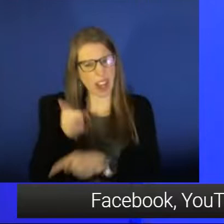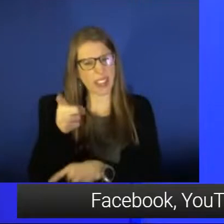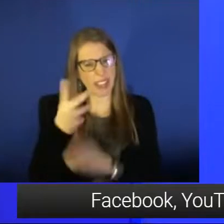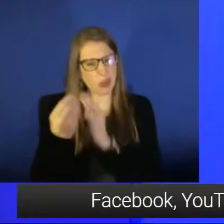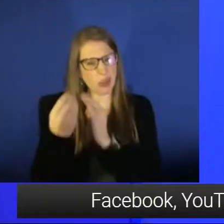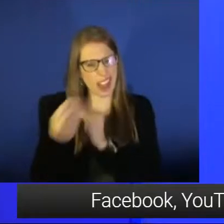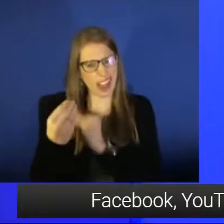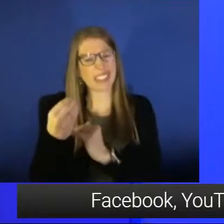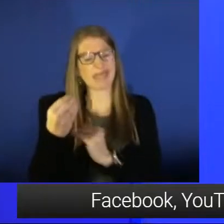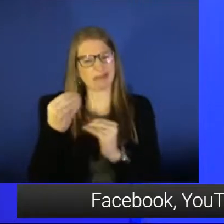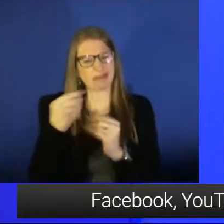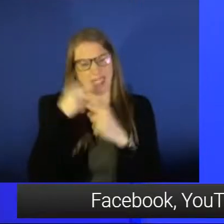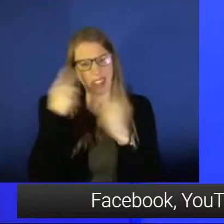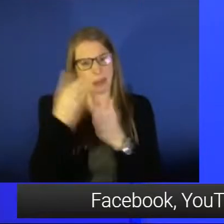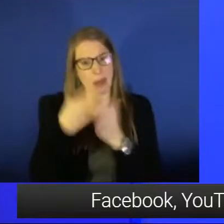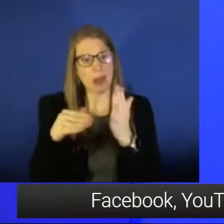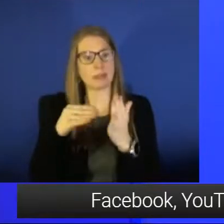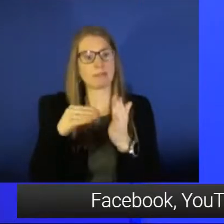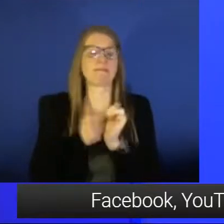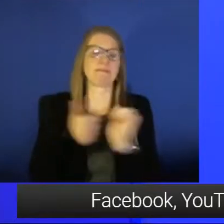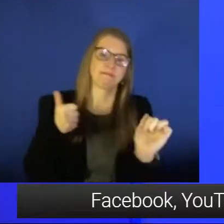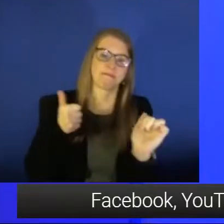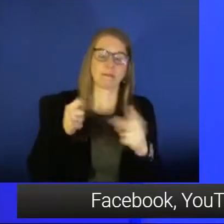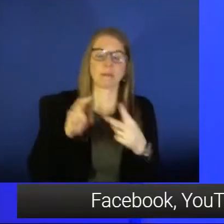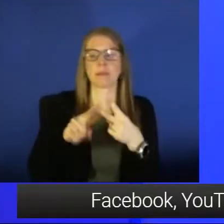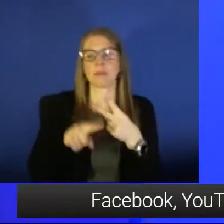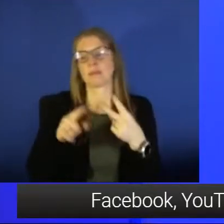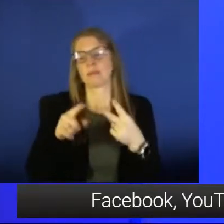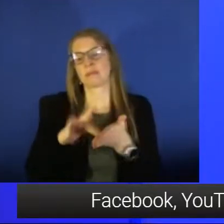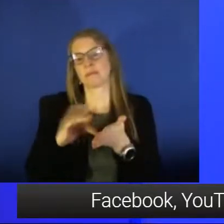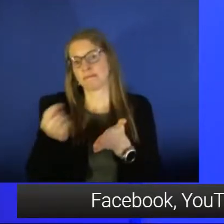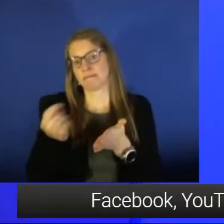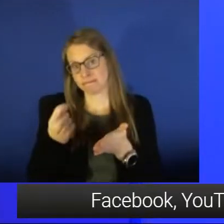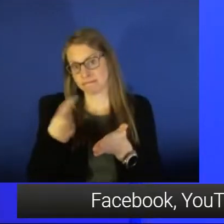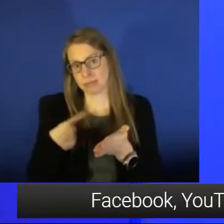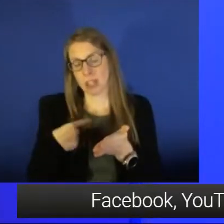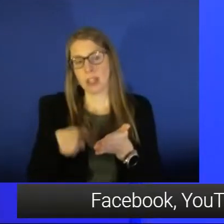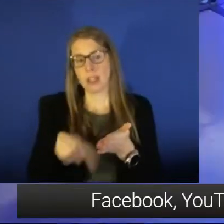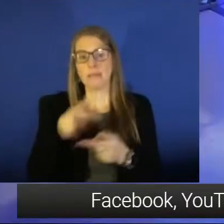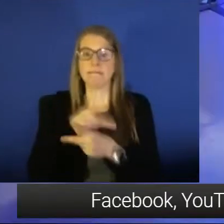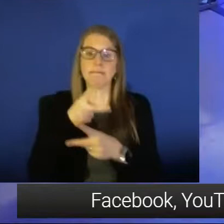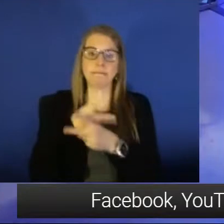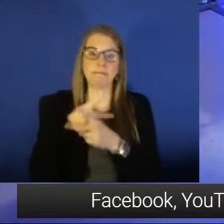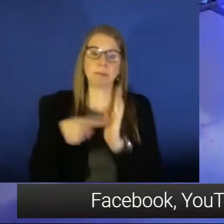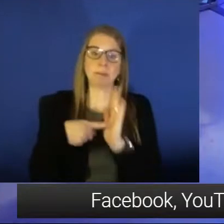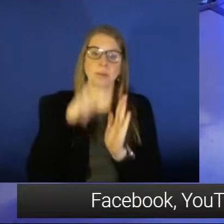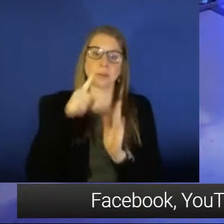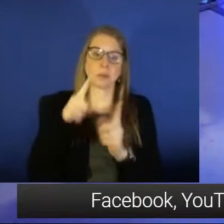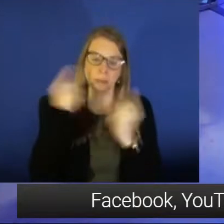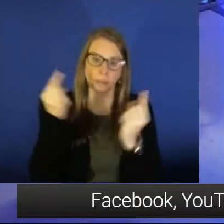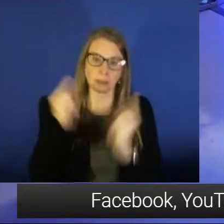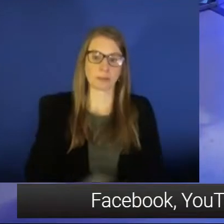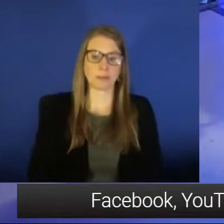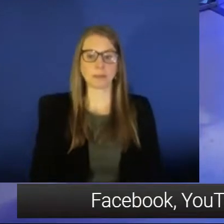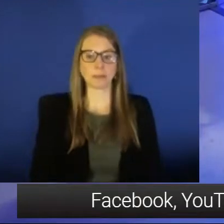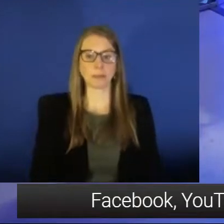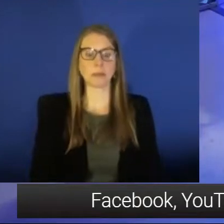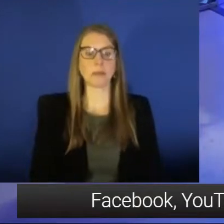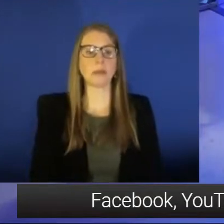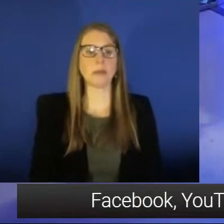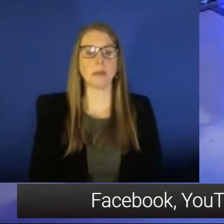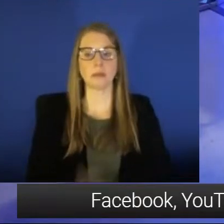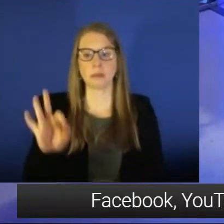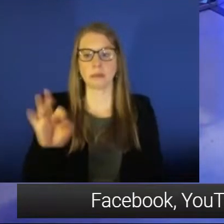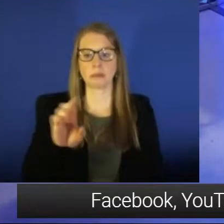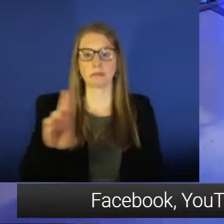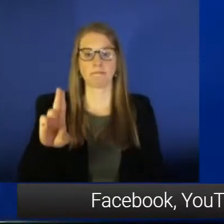avoidance or medication to take care of those symptoms. We've had a prolonged influenza year this year, and Hawkeye can comment